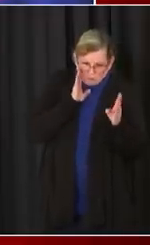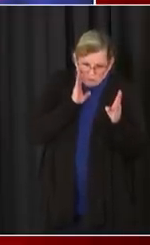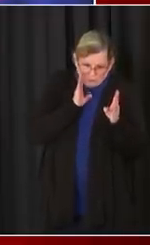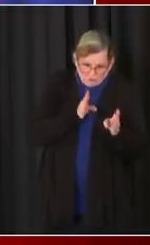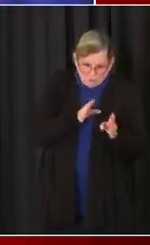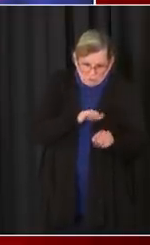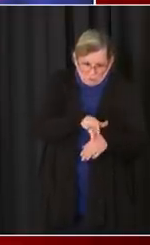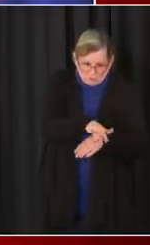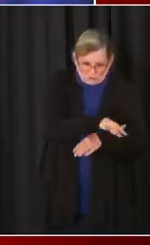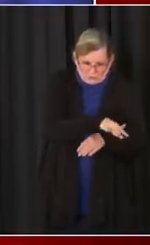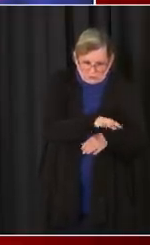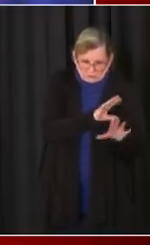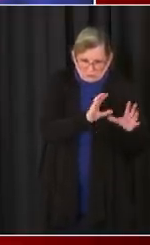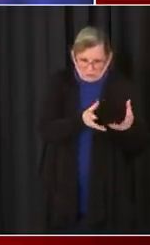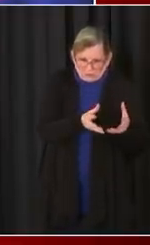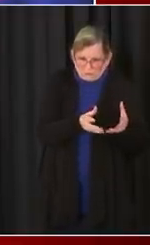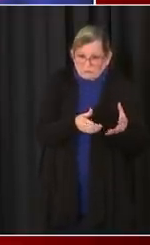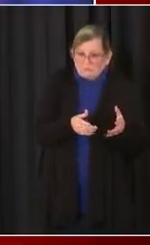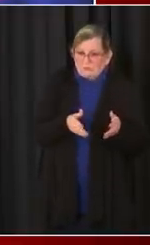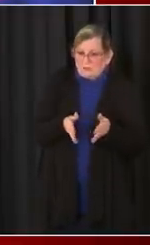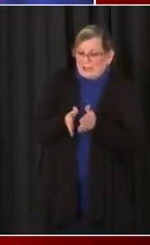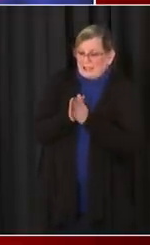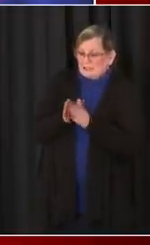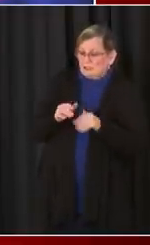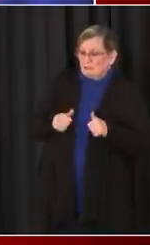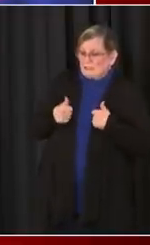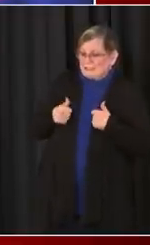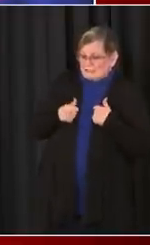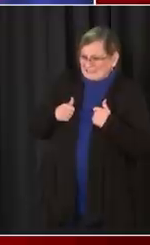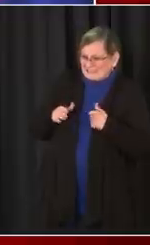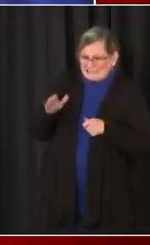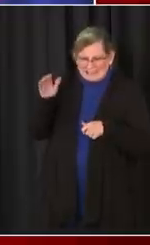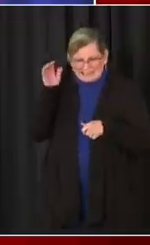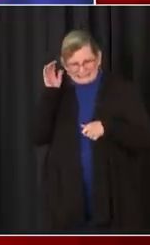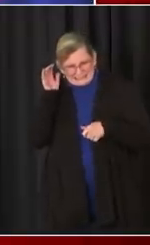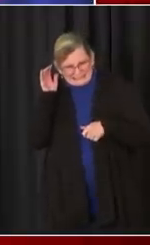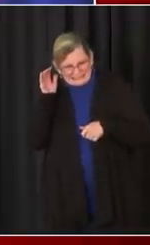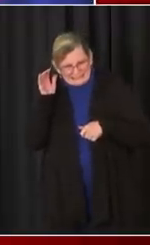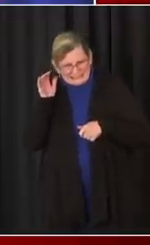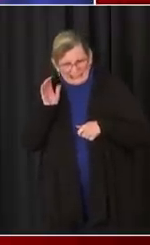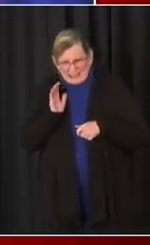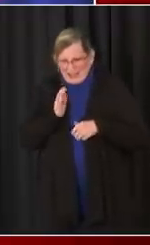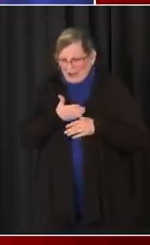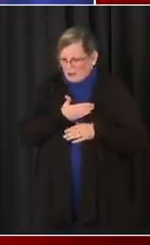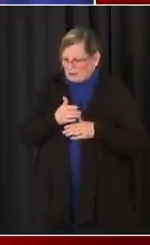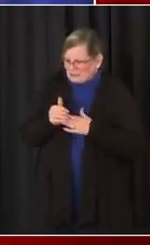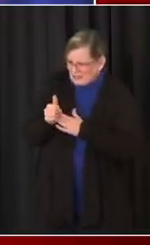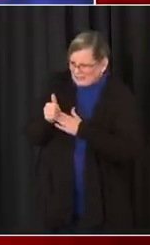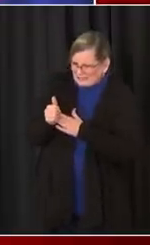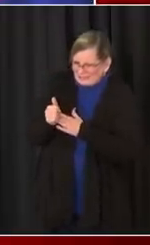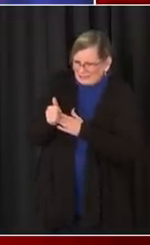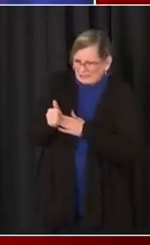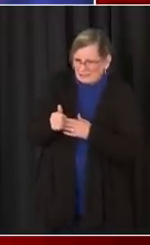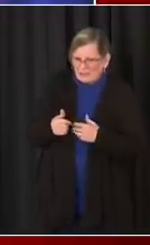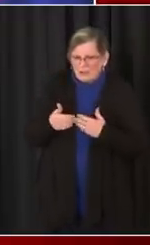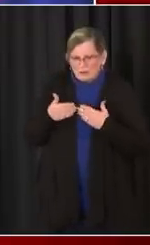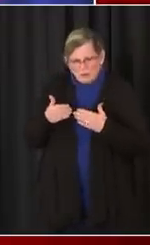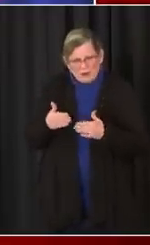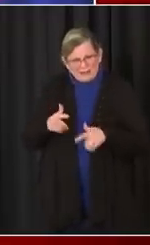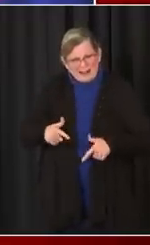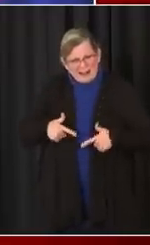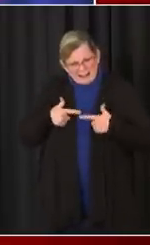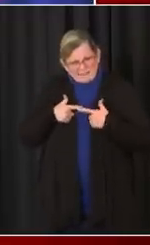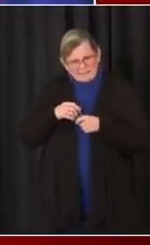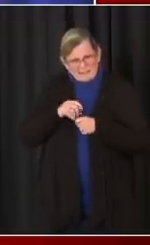on them. So we're going to continue to ask our residents to listen to our guidance, but go about your lives.